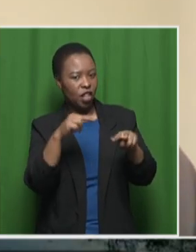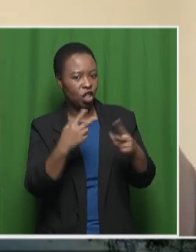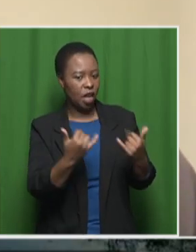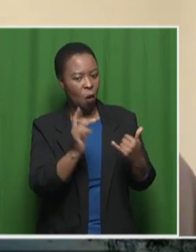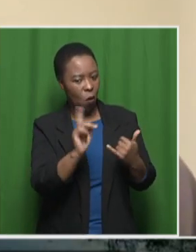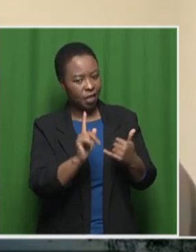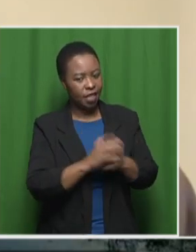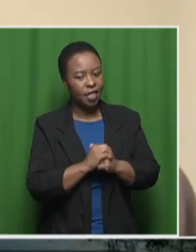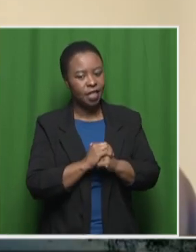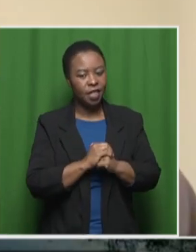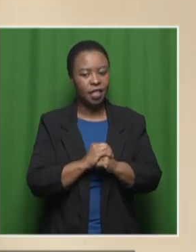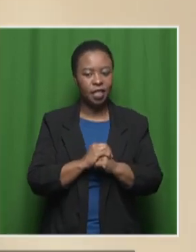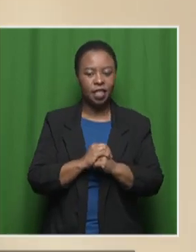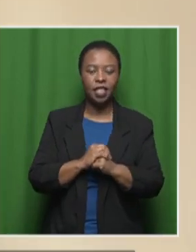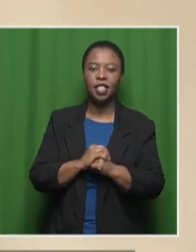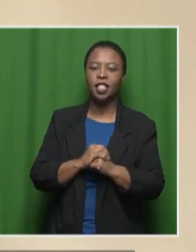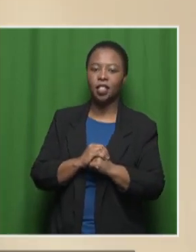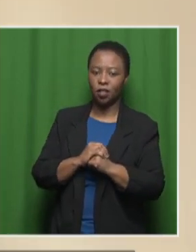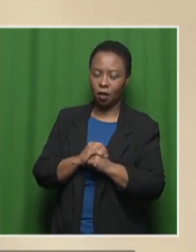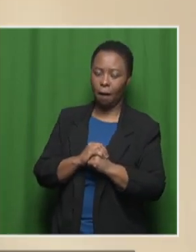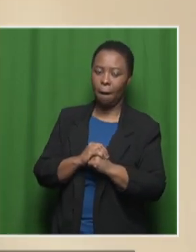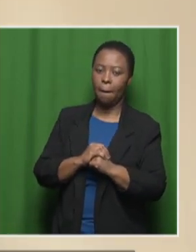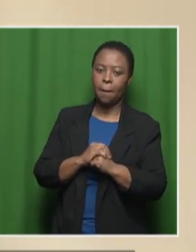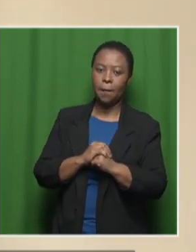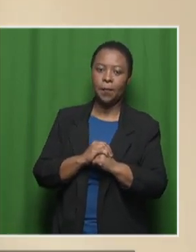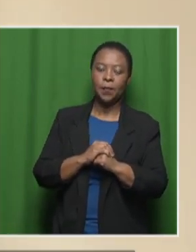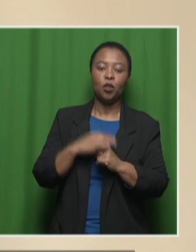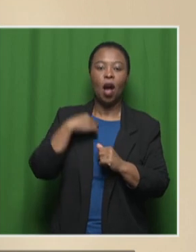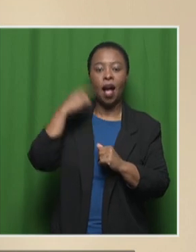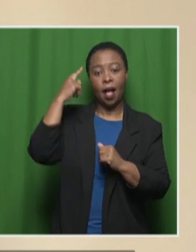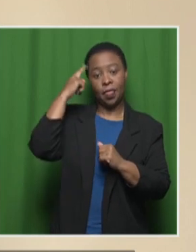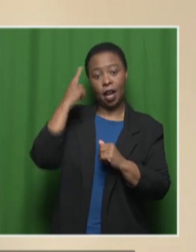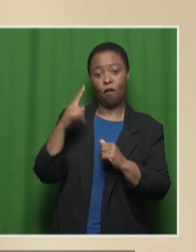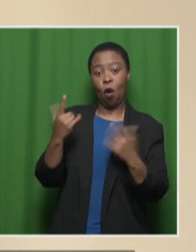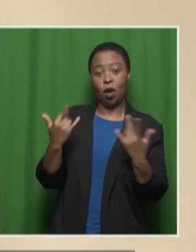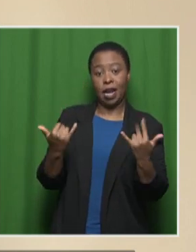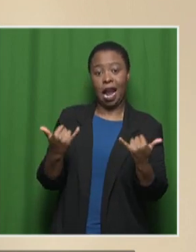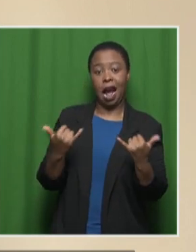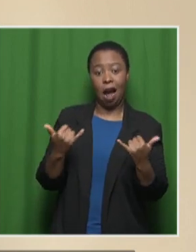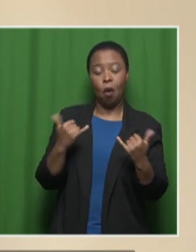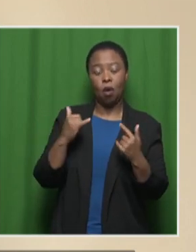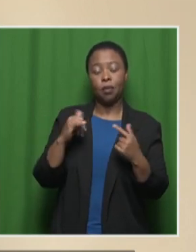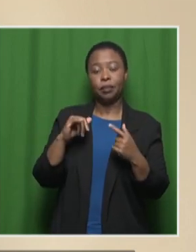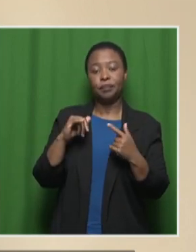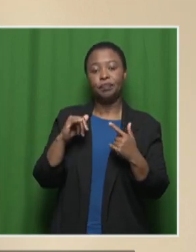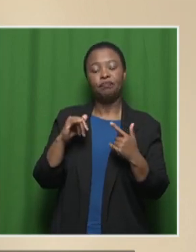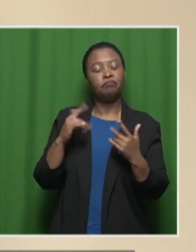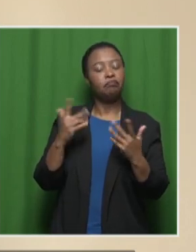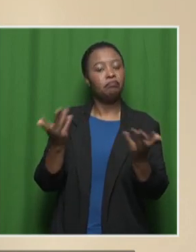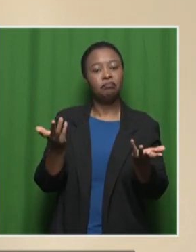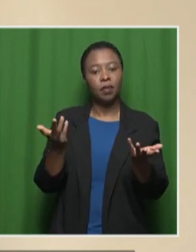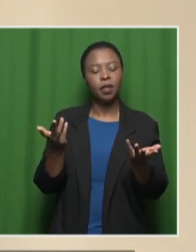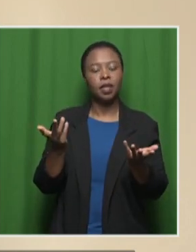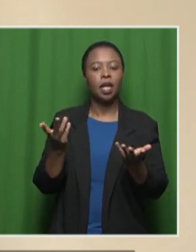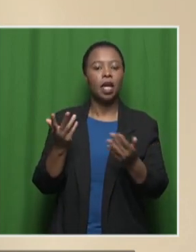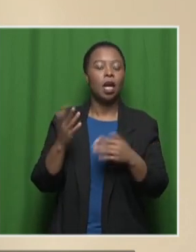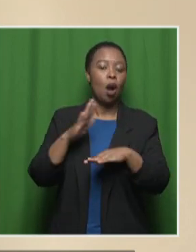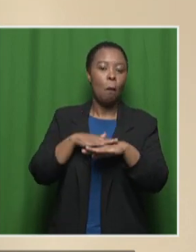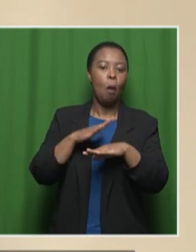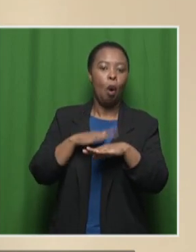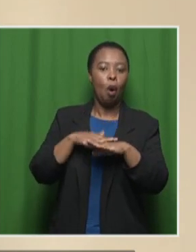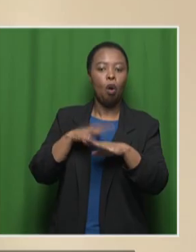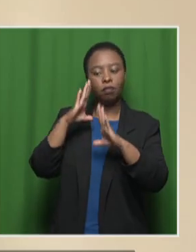I think the position that we're in at the moment is we're really looking at, obviously,